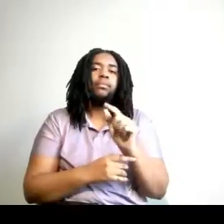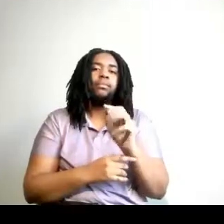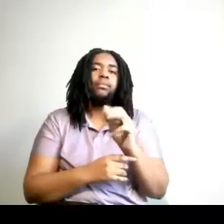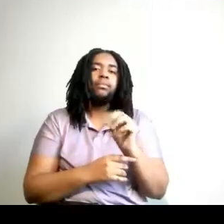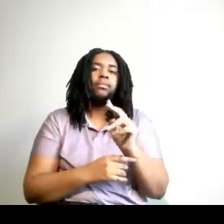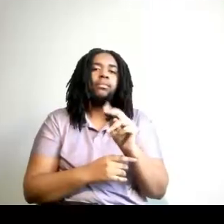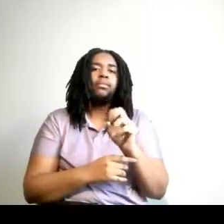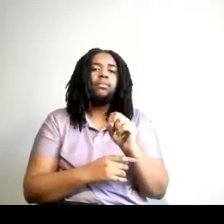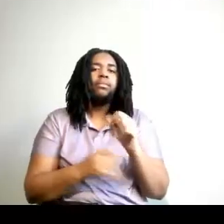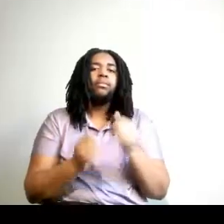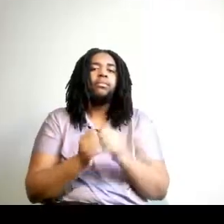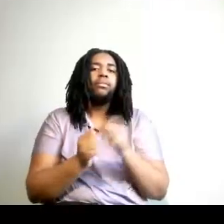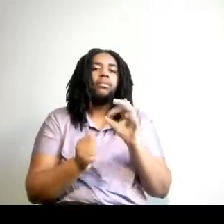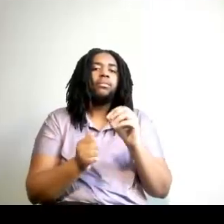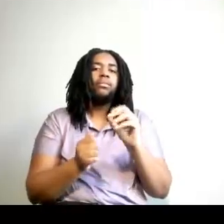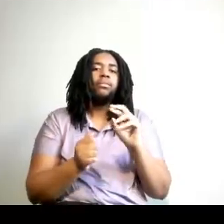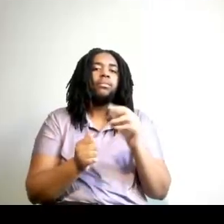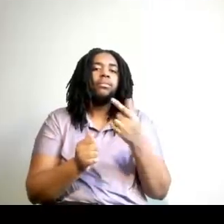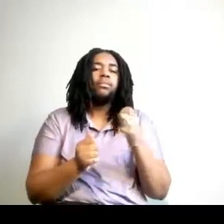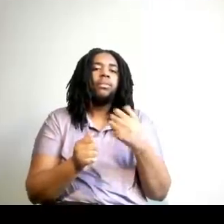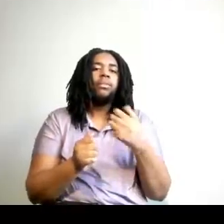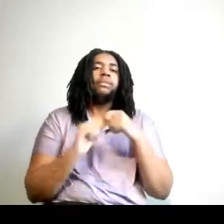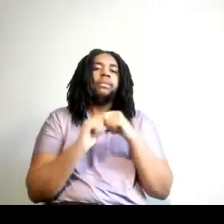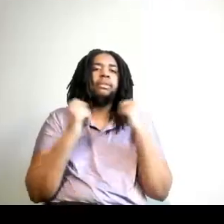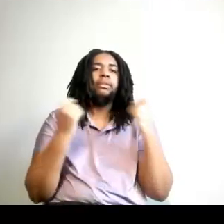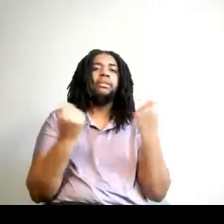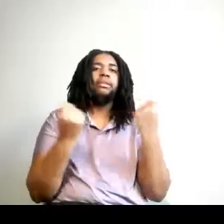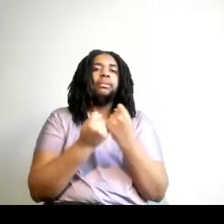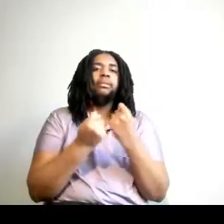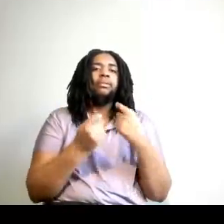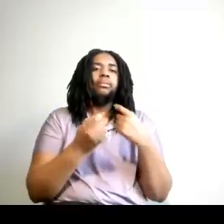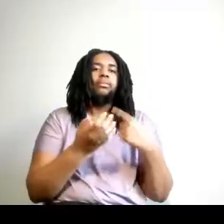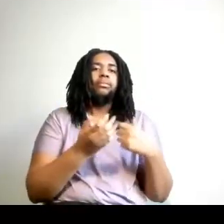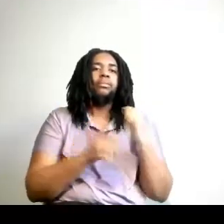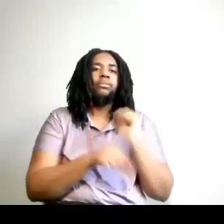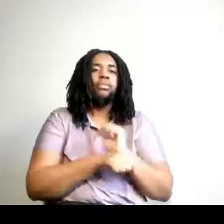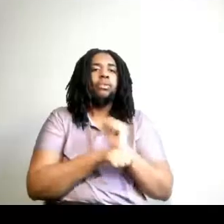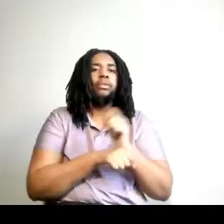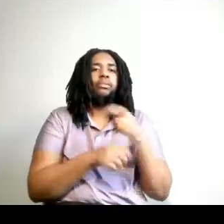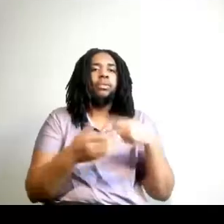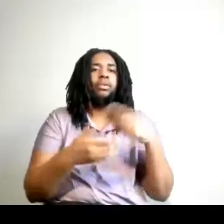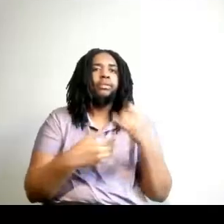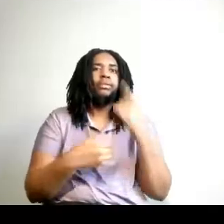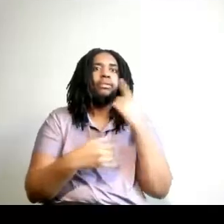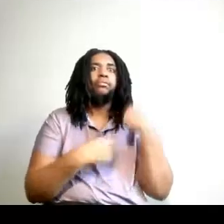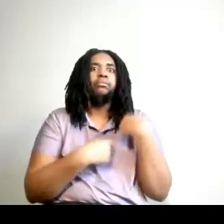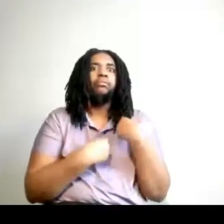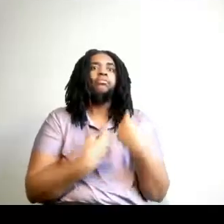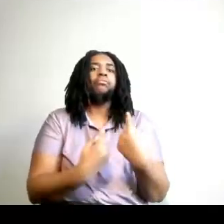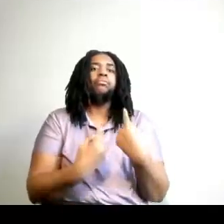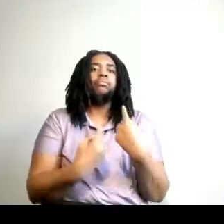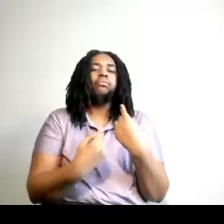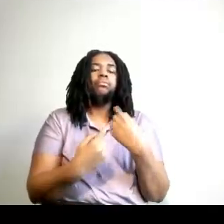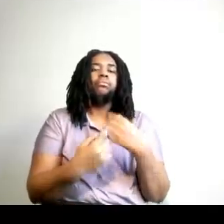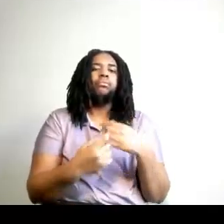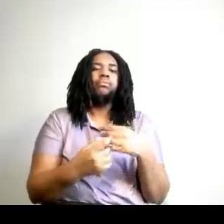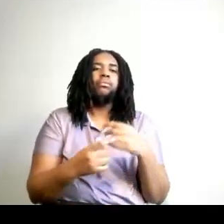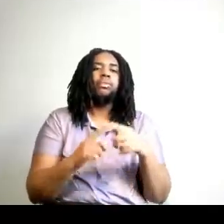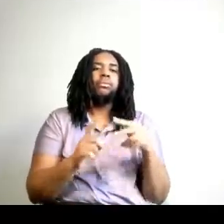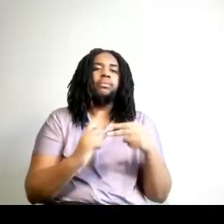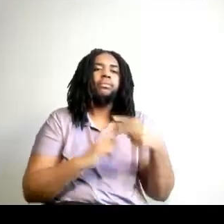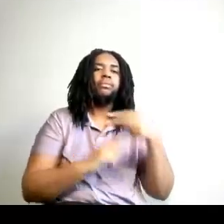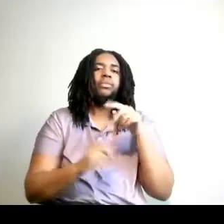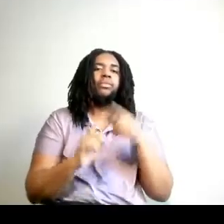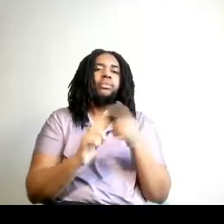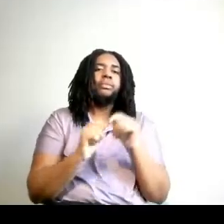team of folks who have worked together on this project for quite a long time. You'll be hearing from many of us tonight.